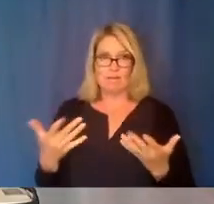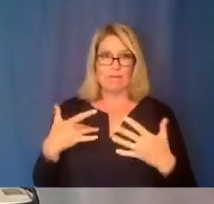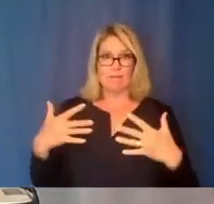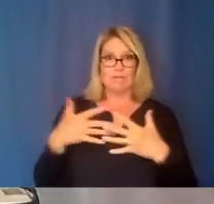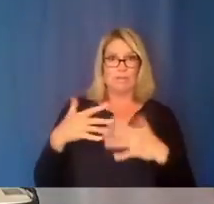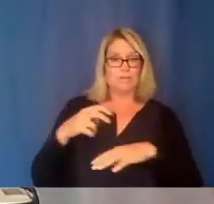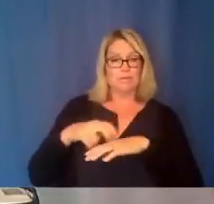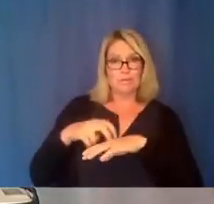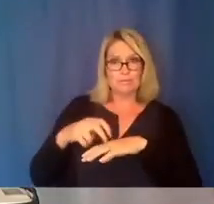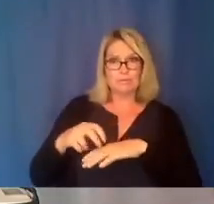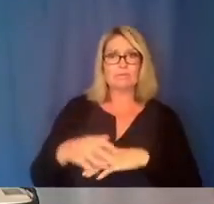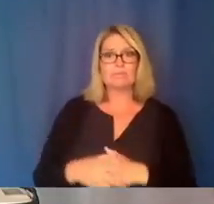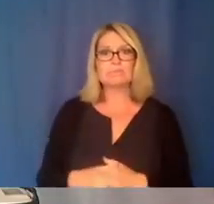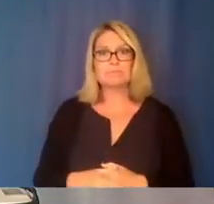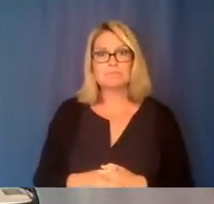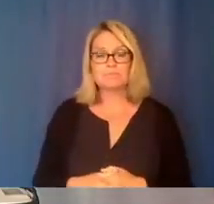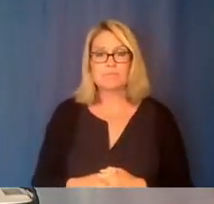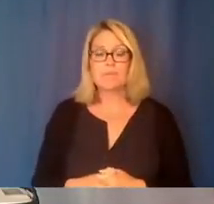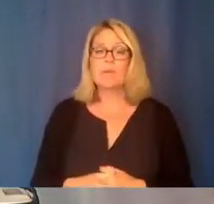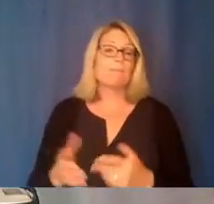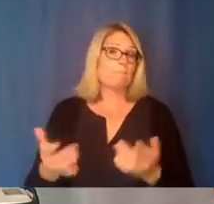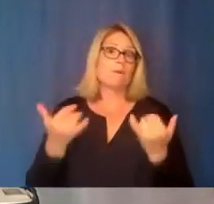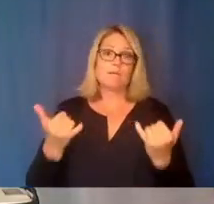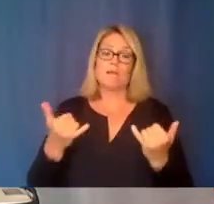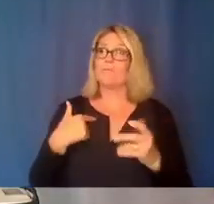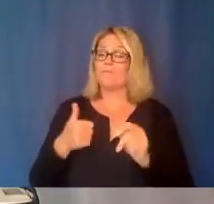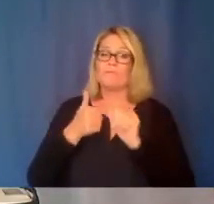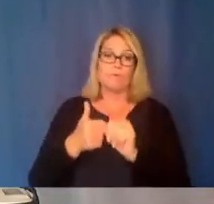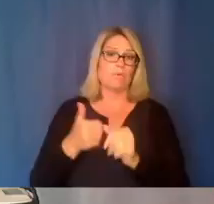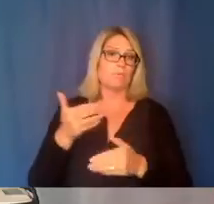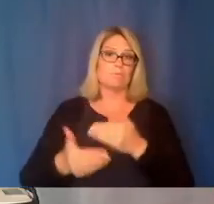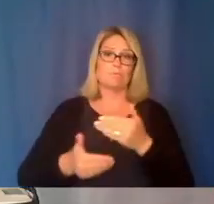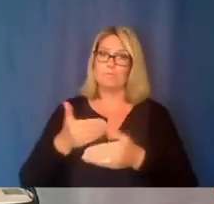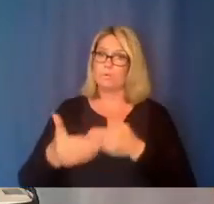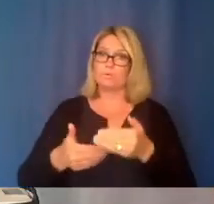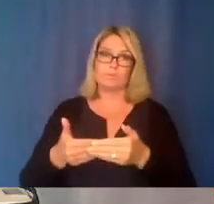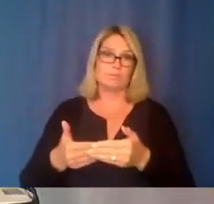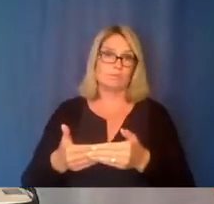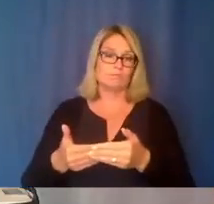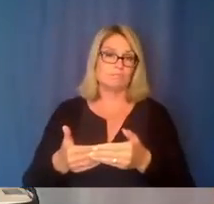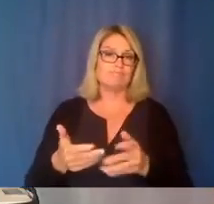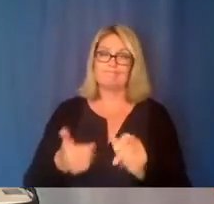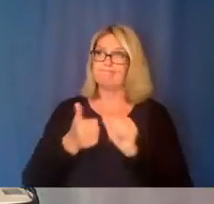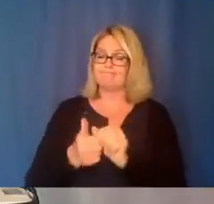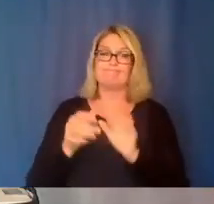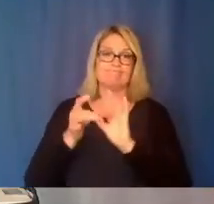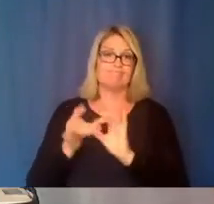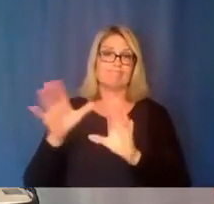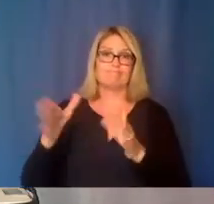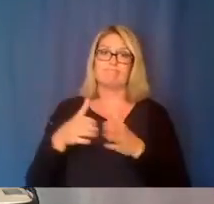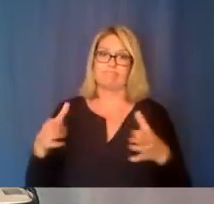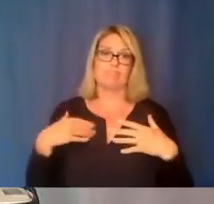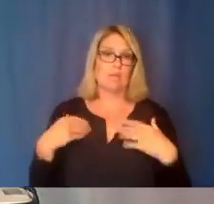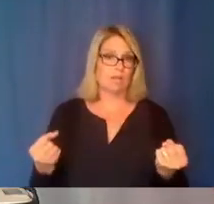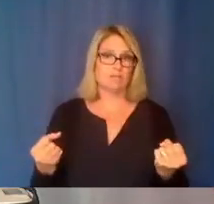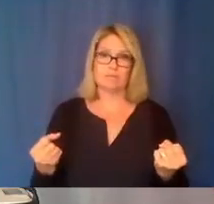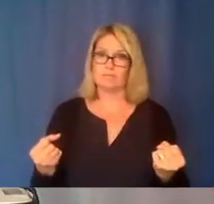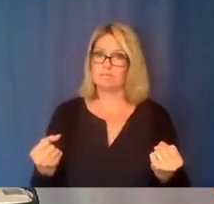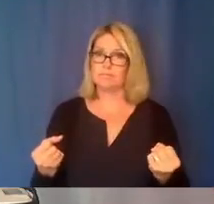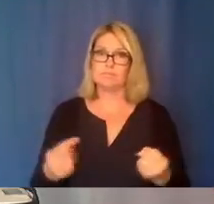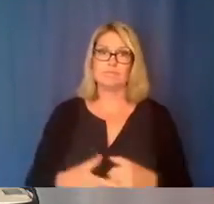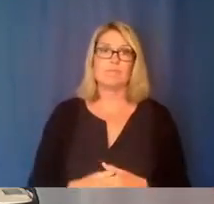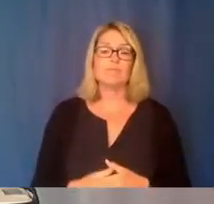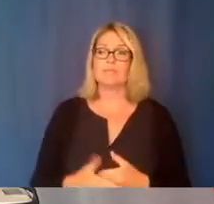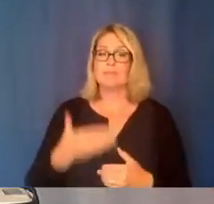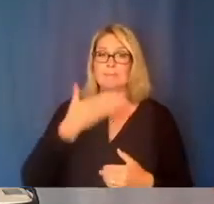have followed the same process. It's been health driven. It's been based on the best information